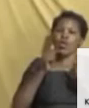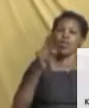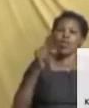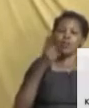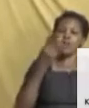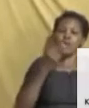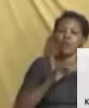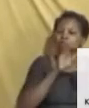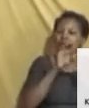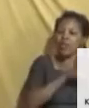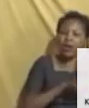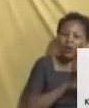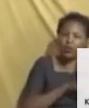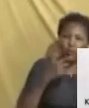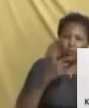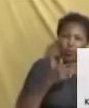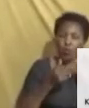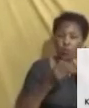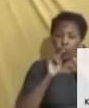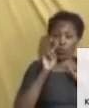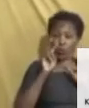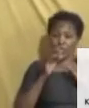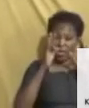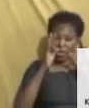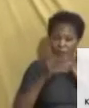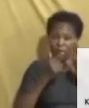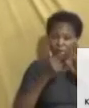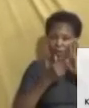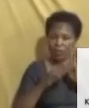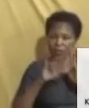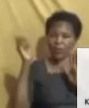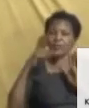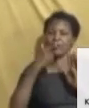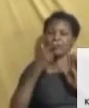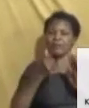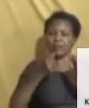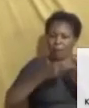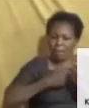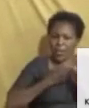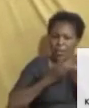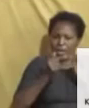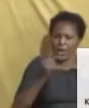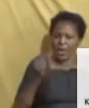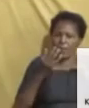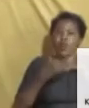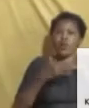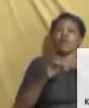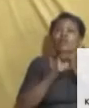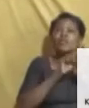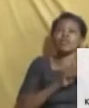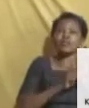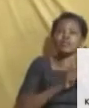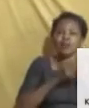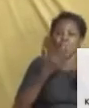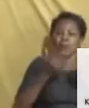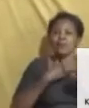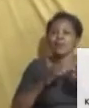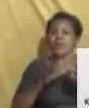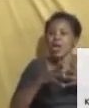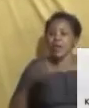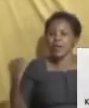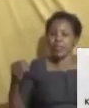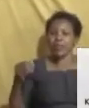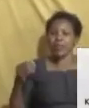Look, if the president decides that Nelson Havi is the enemy of state, and I'm disappeared, I'm abducted, and these